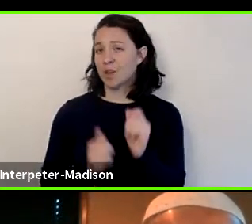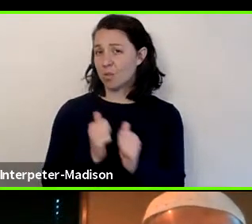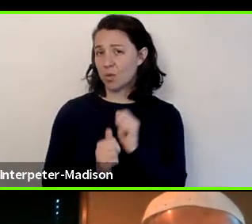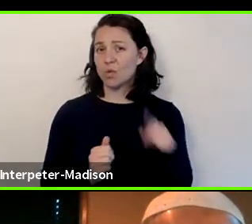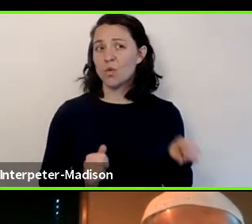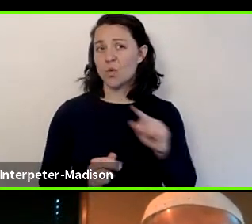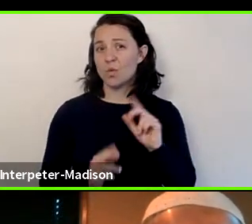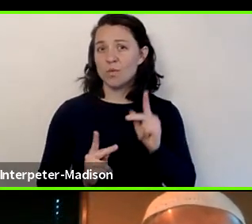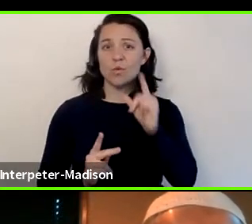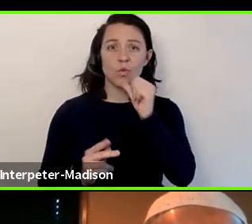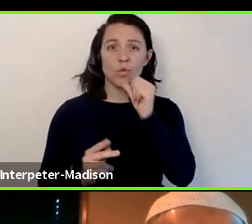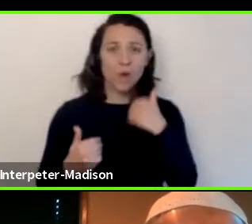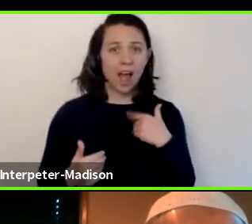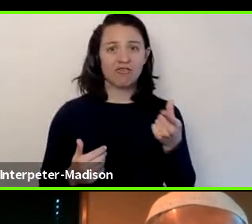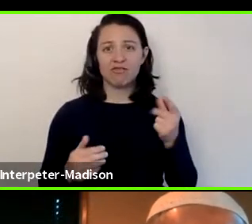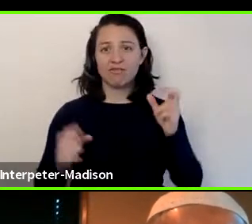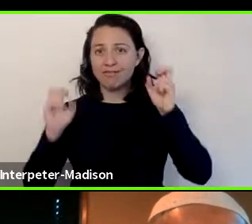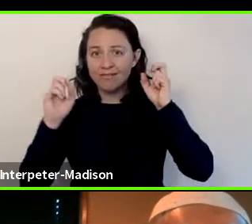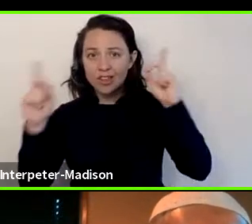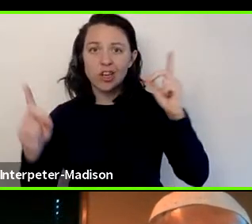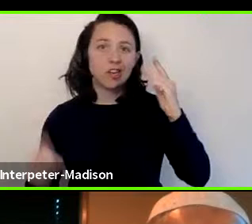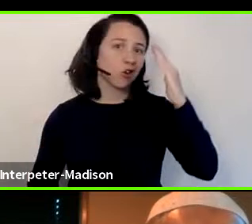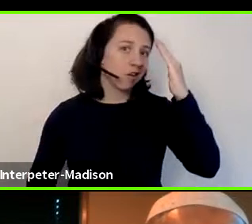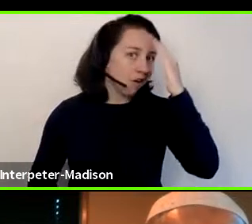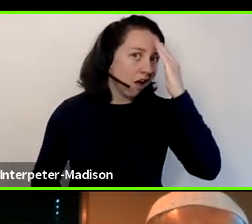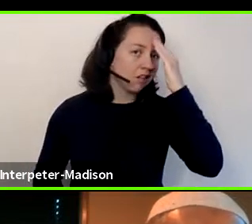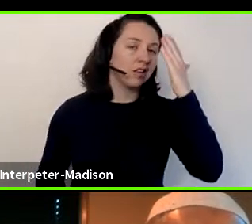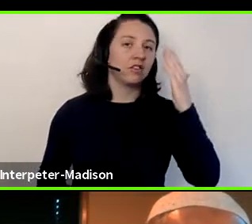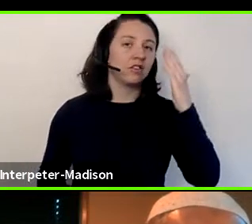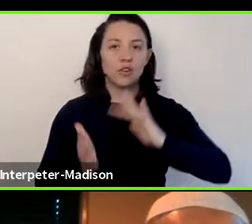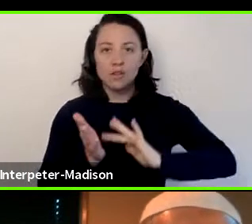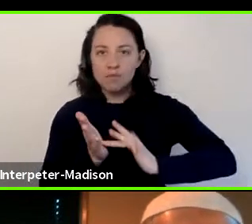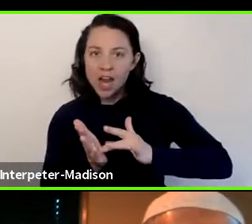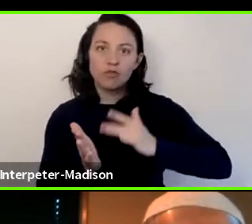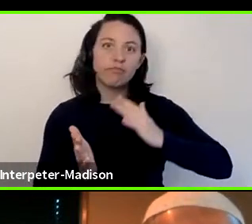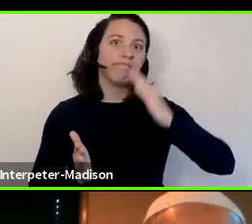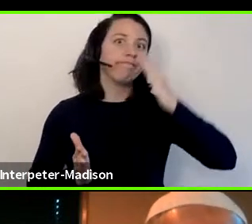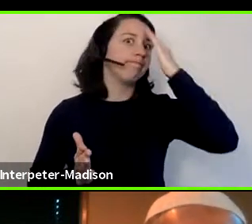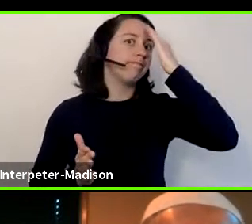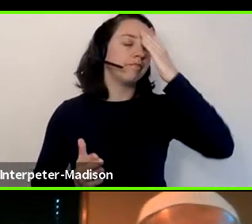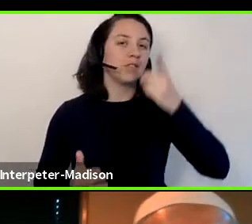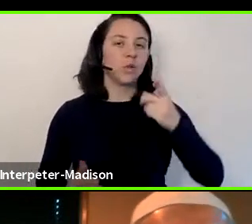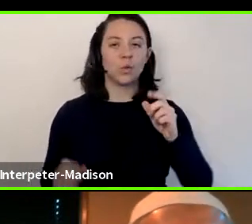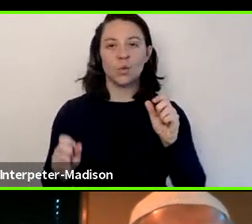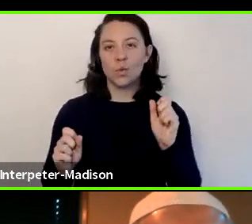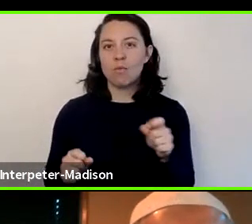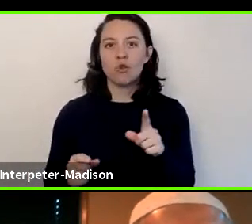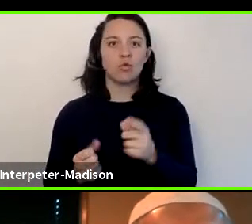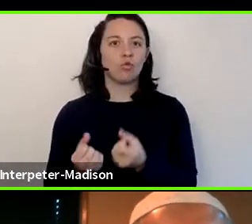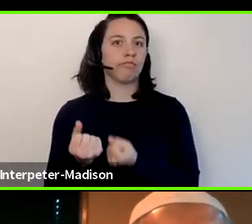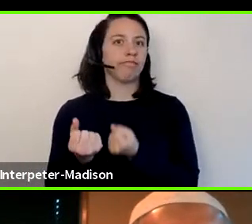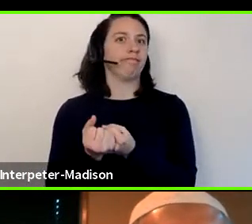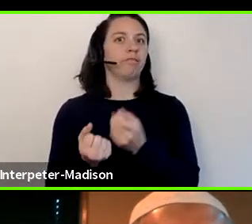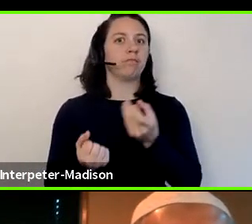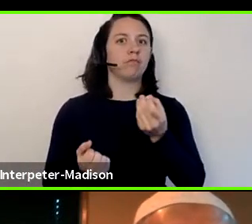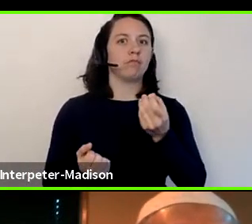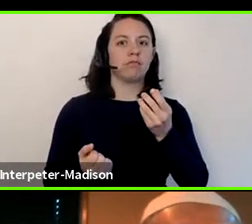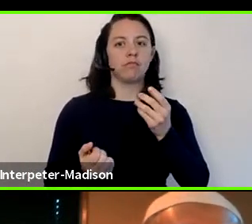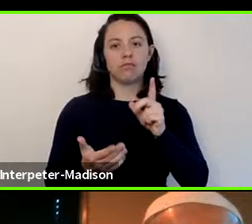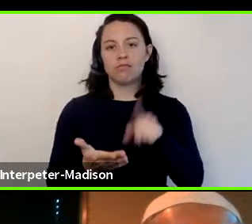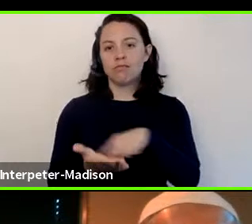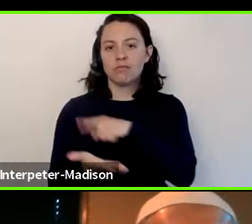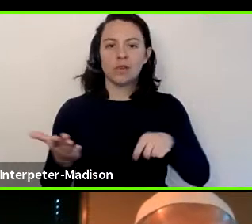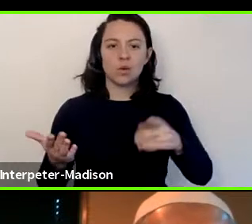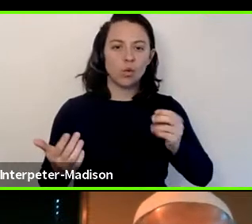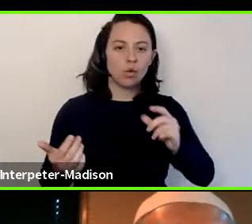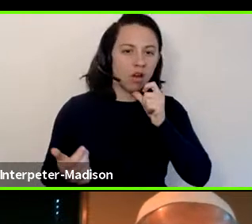general education to really being able to defend it. It was particular when they said,